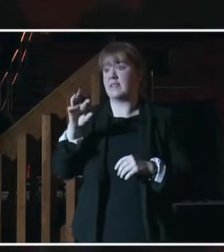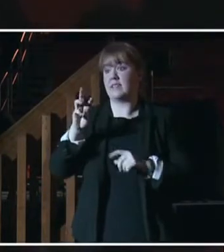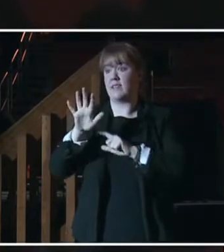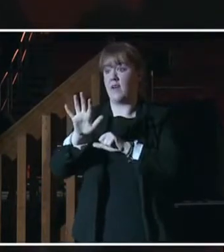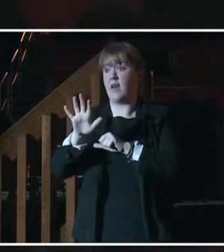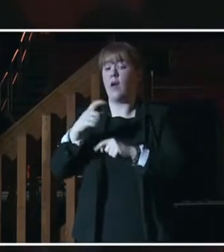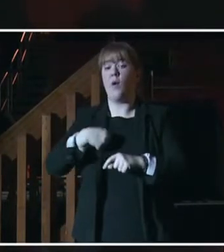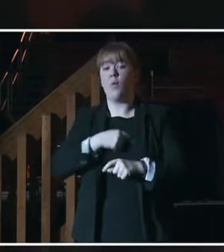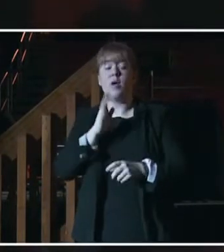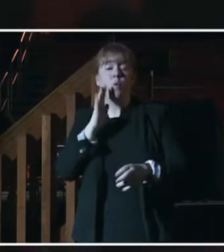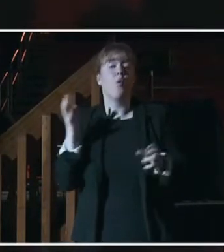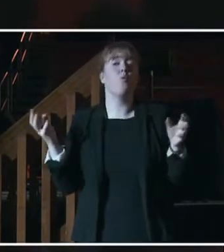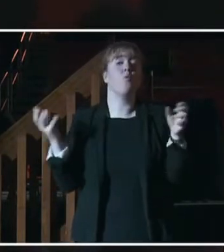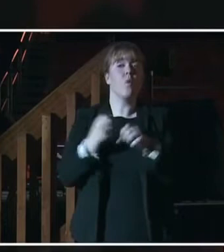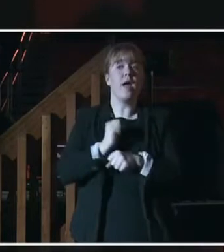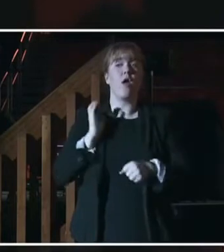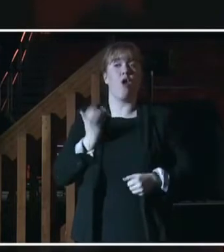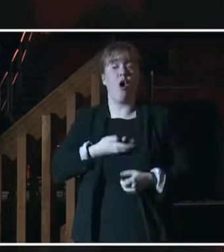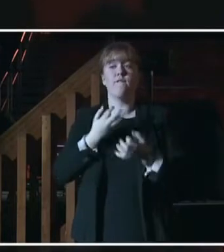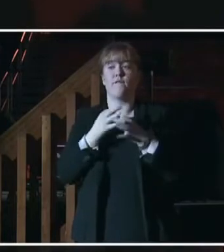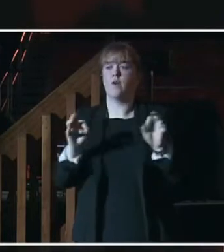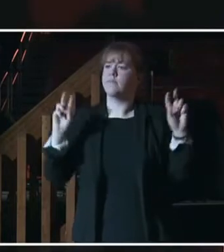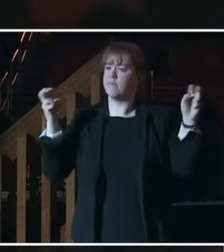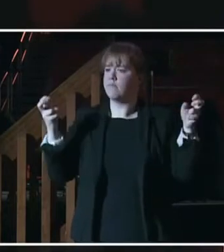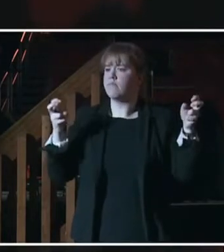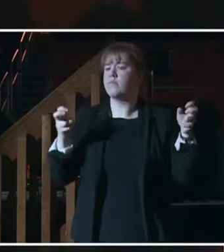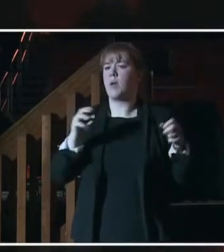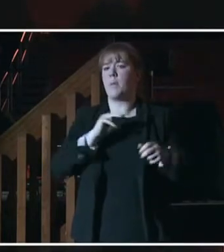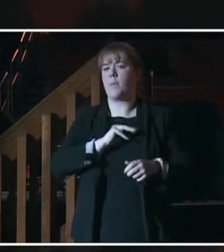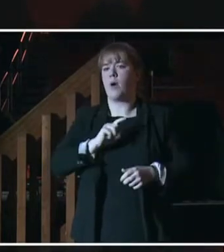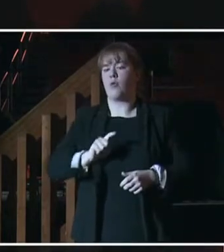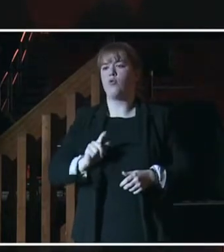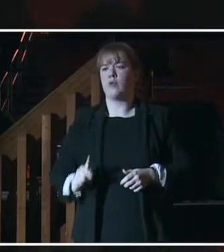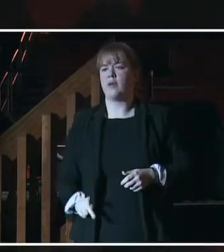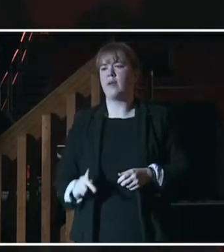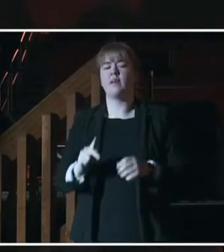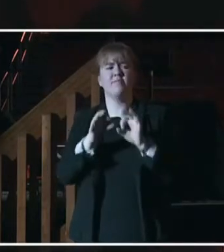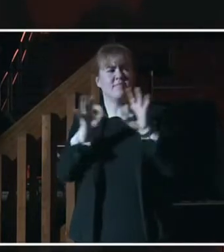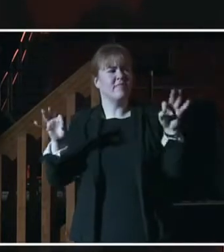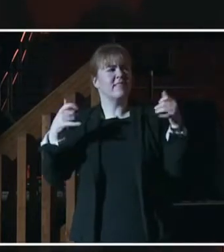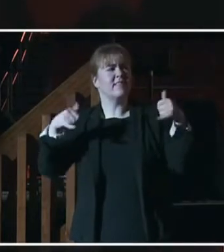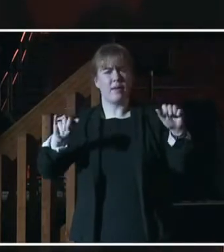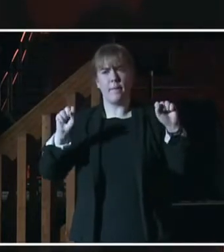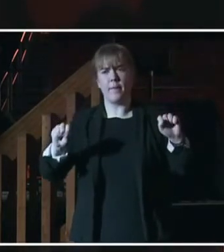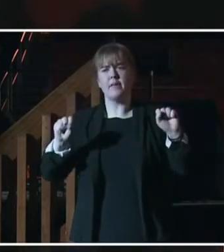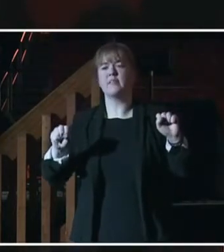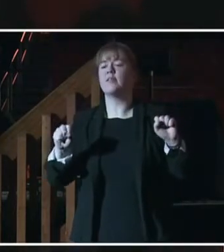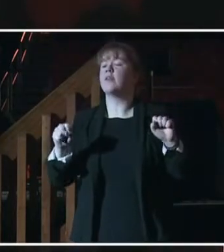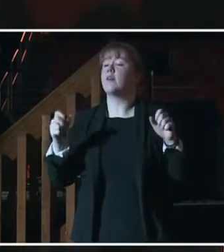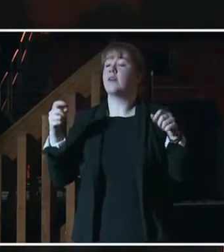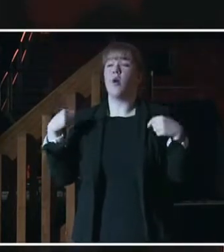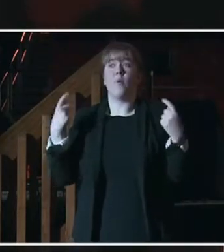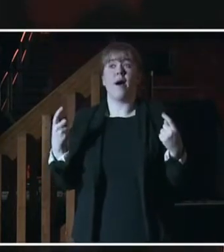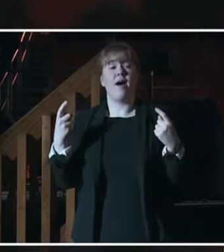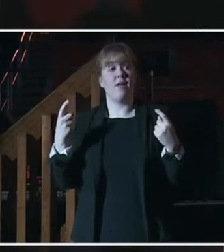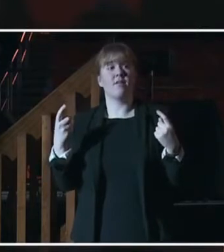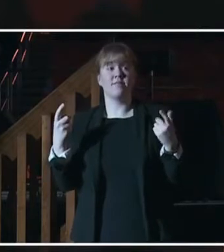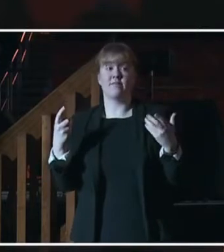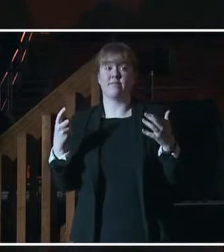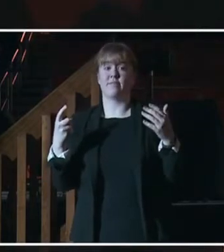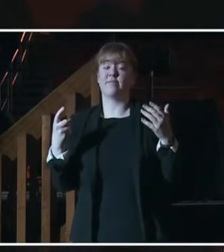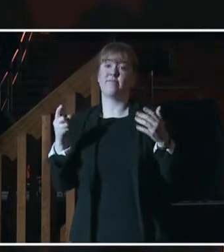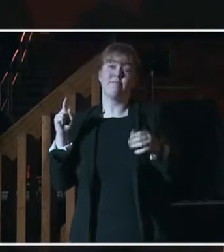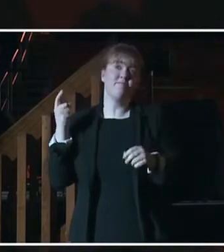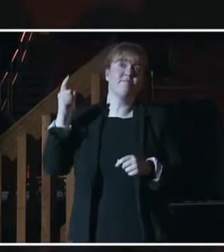will win our freedom. And I want us to remember that that is still a possibility, and while we have not come as nearly